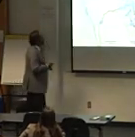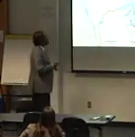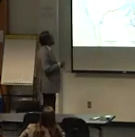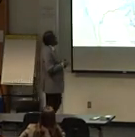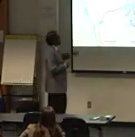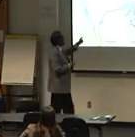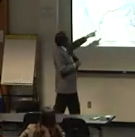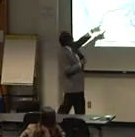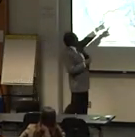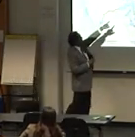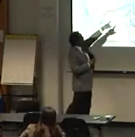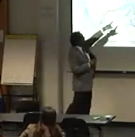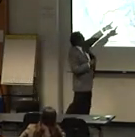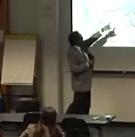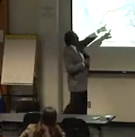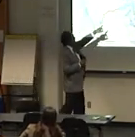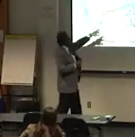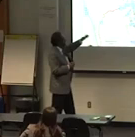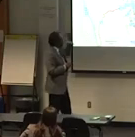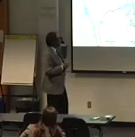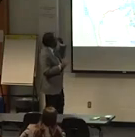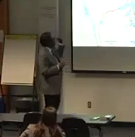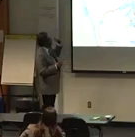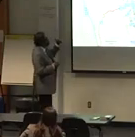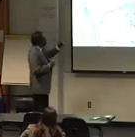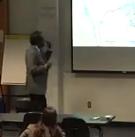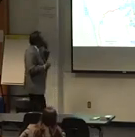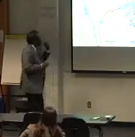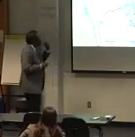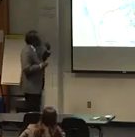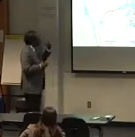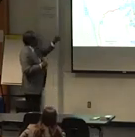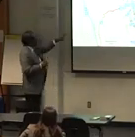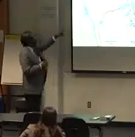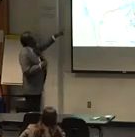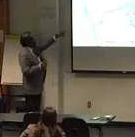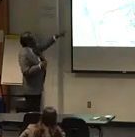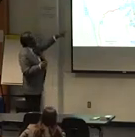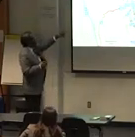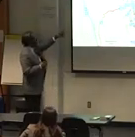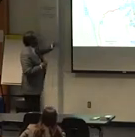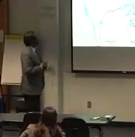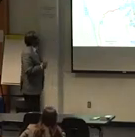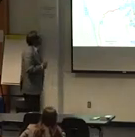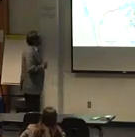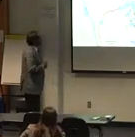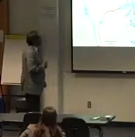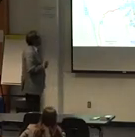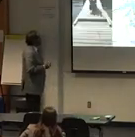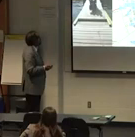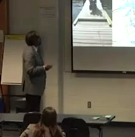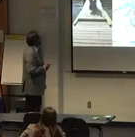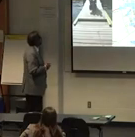It could be that this is the dock they're talking about at the other end. So when you get to the ferry, so this is what they call Toby